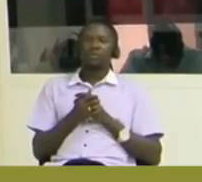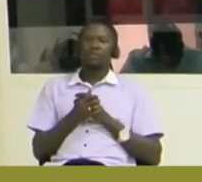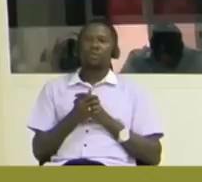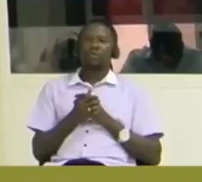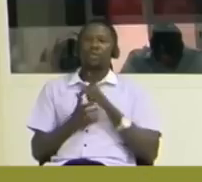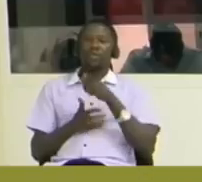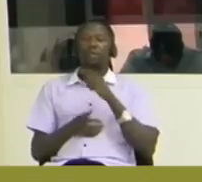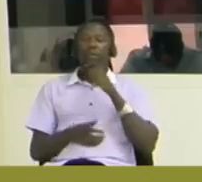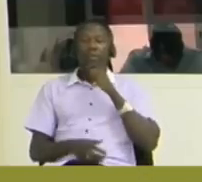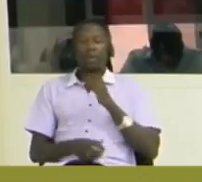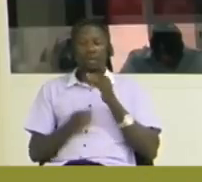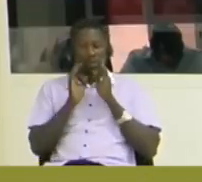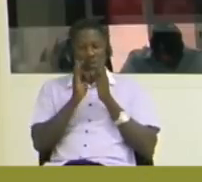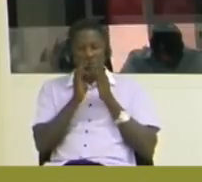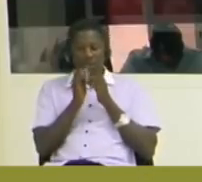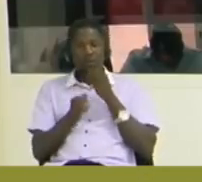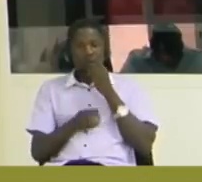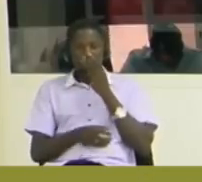This man said